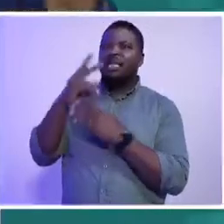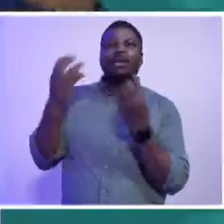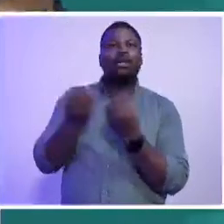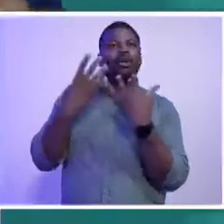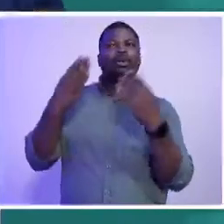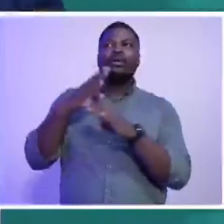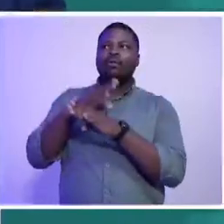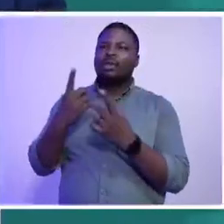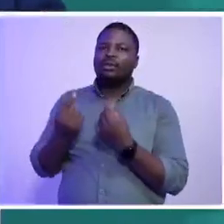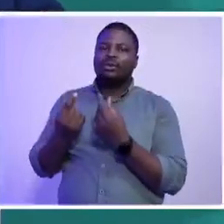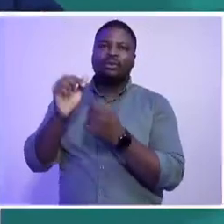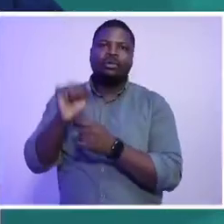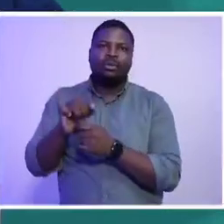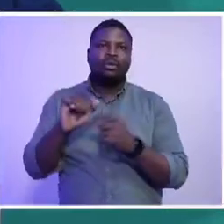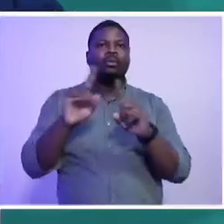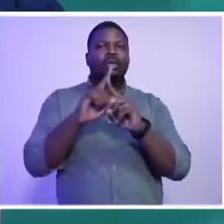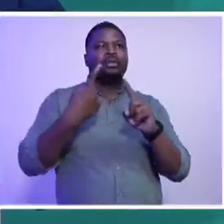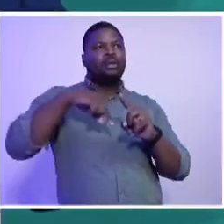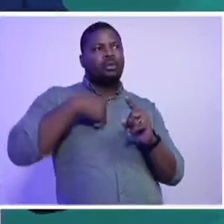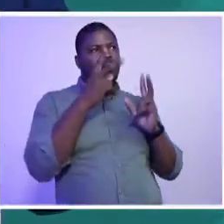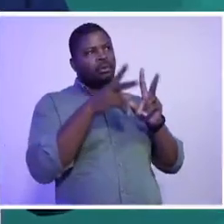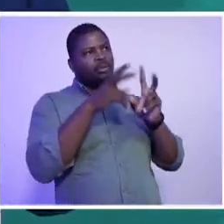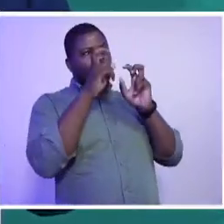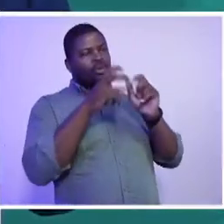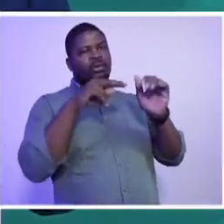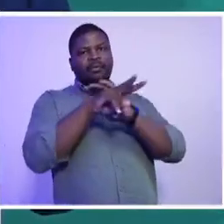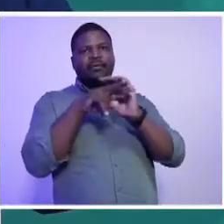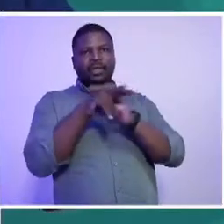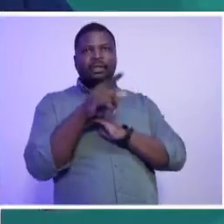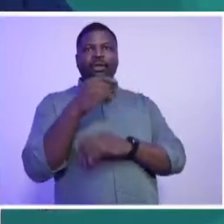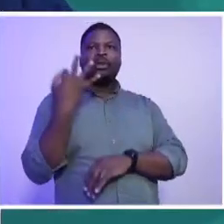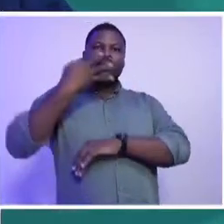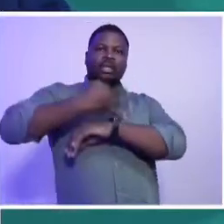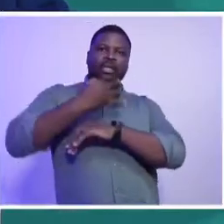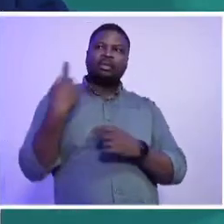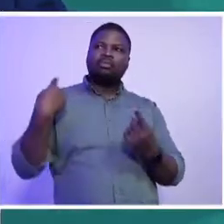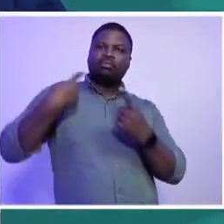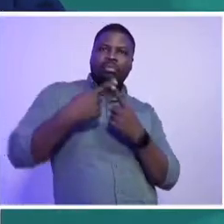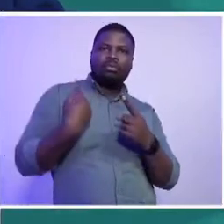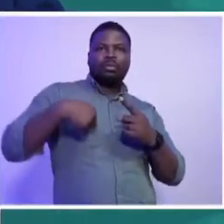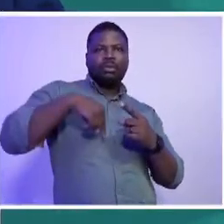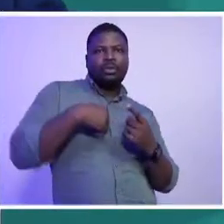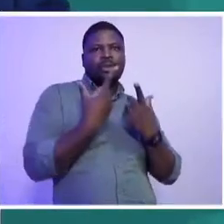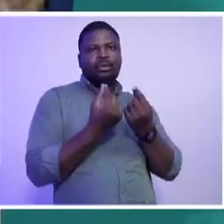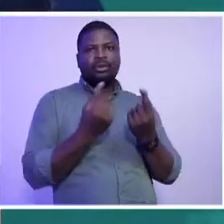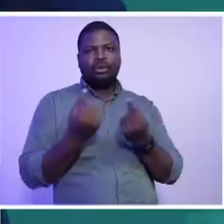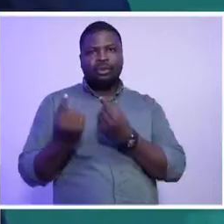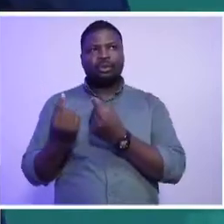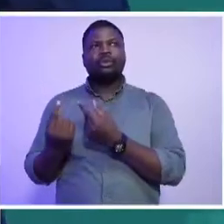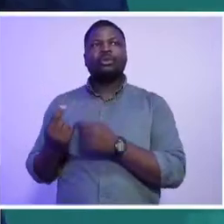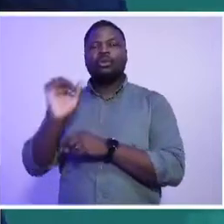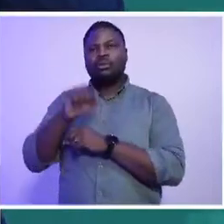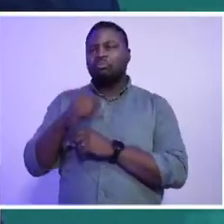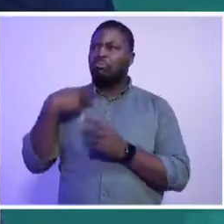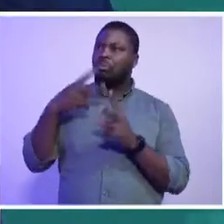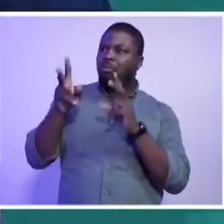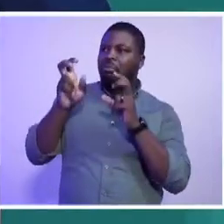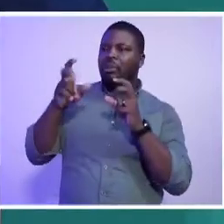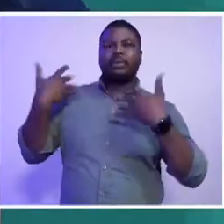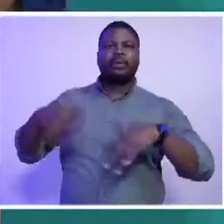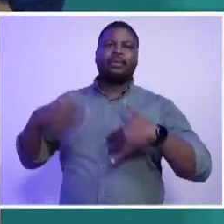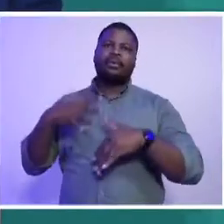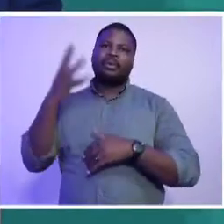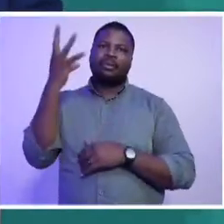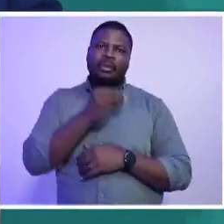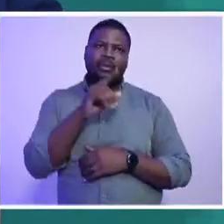kind of summarizes what we went through over the last 3 days. And it is beautiful. And I'm sure we will be able to